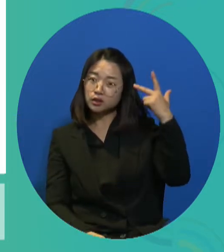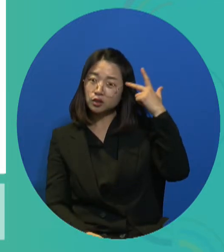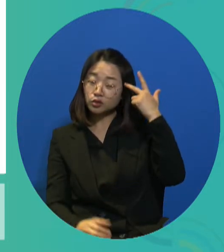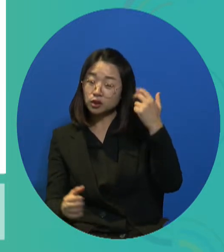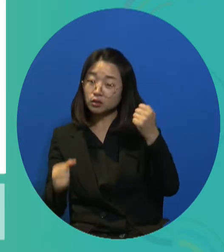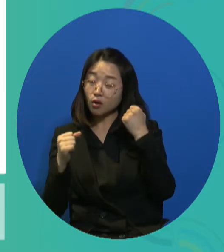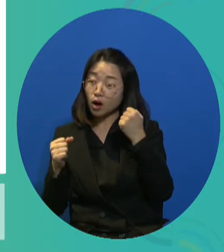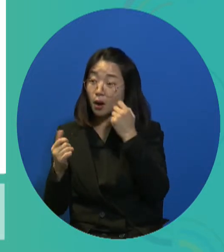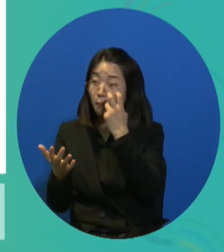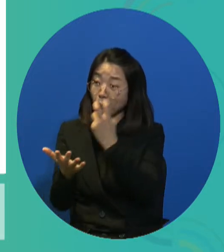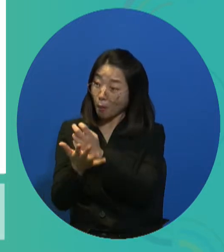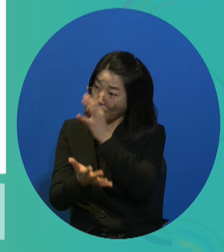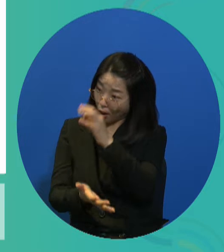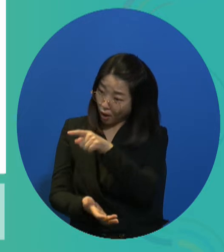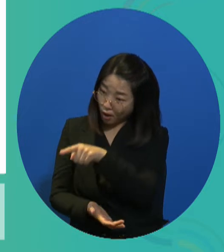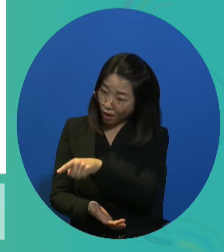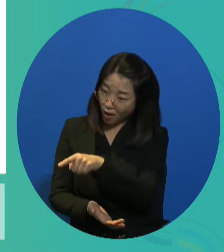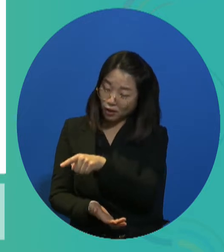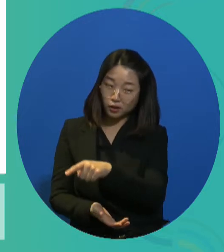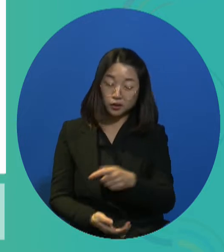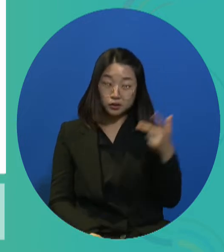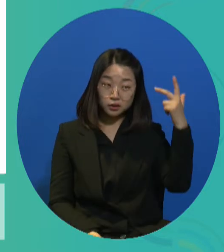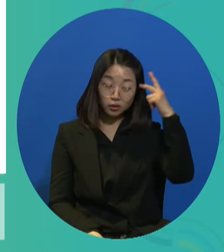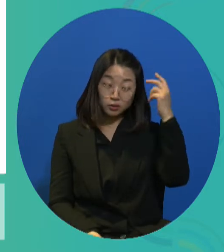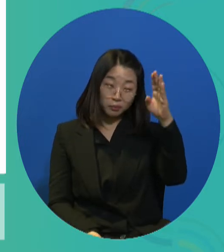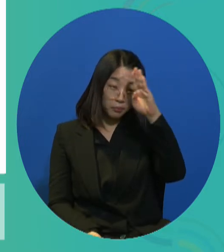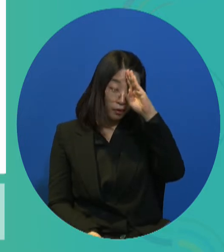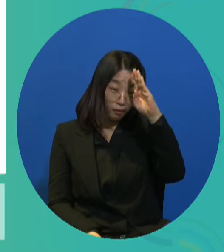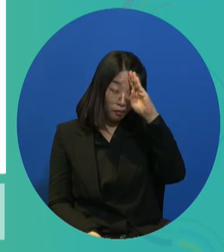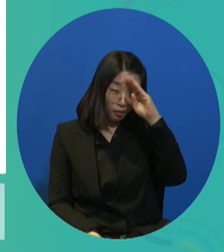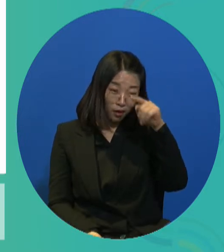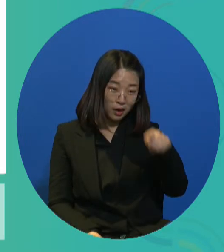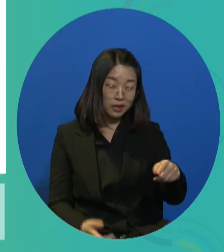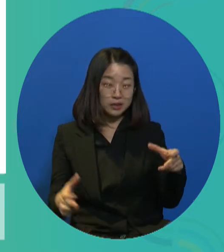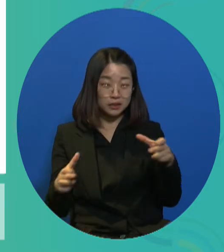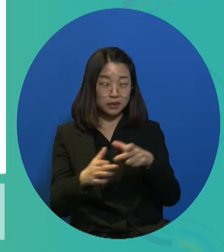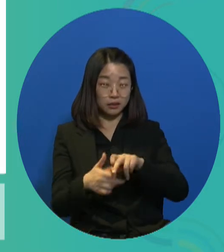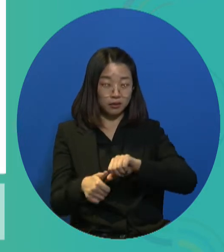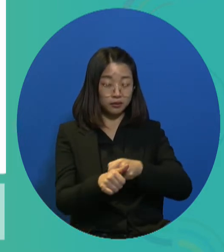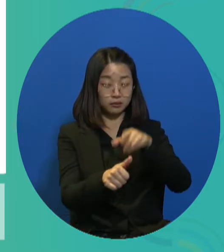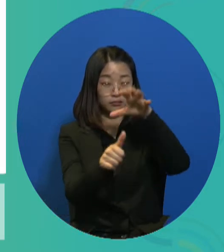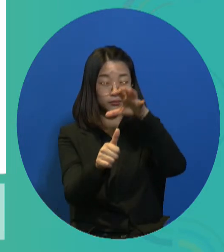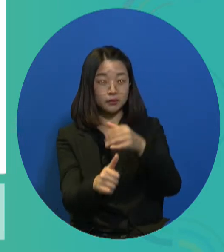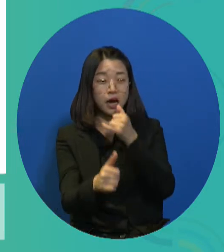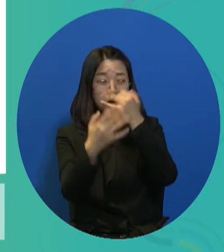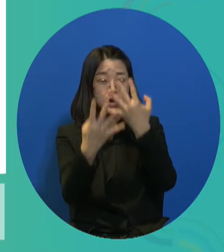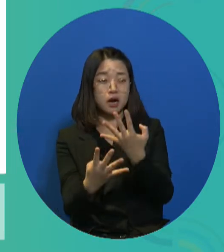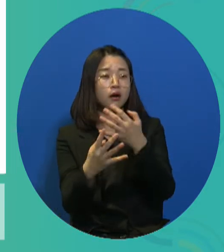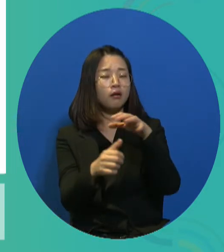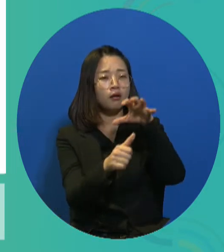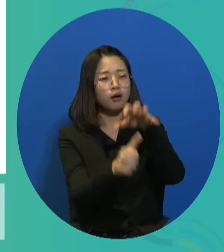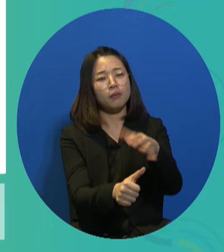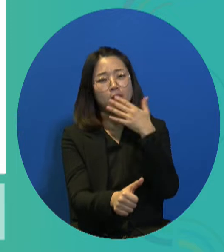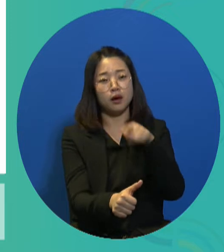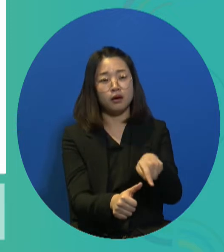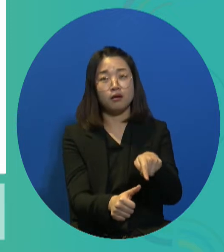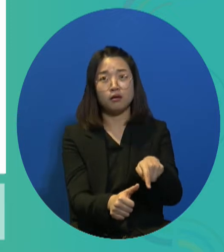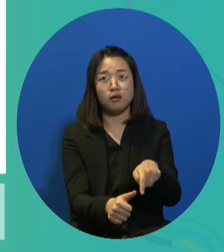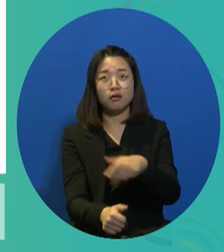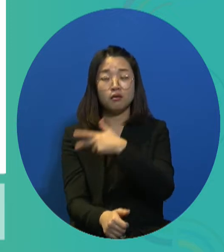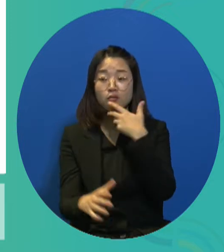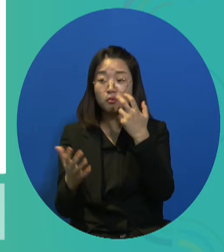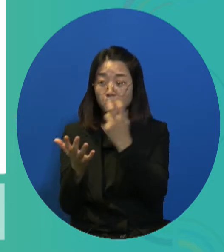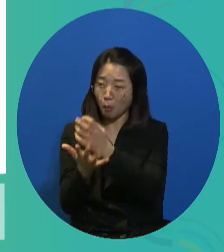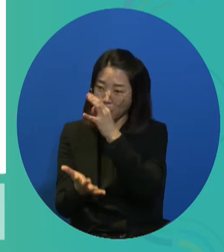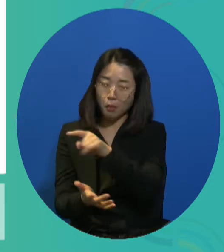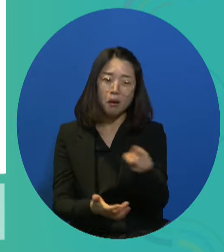in psychiatric facilities. There are also still a number of secure units for